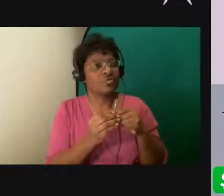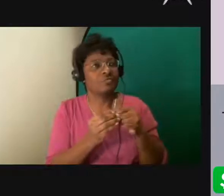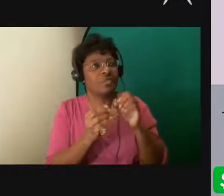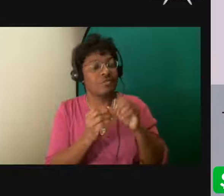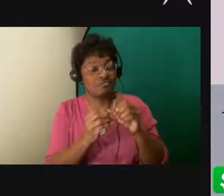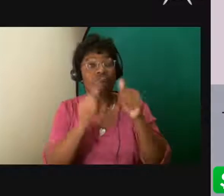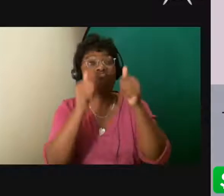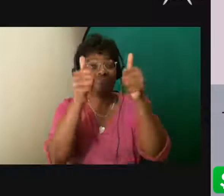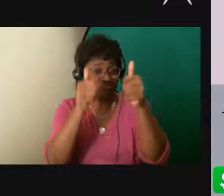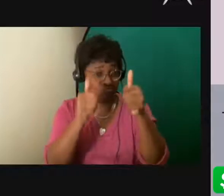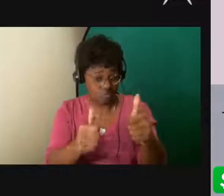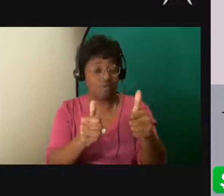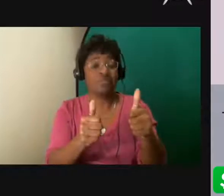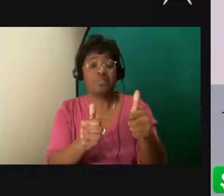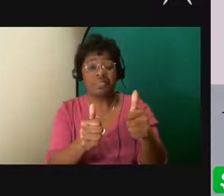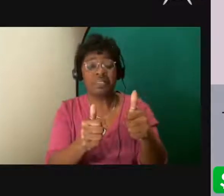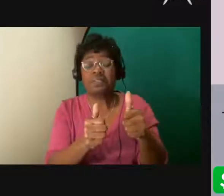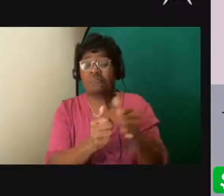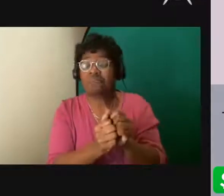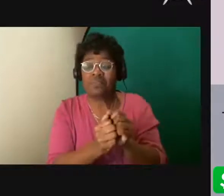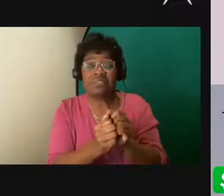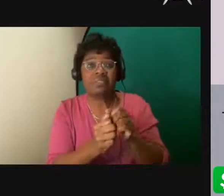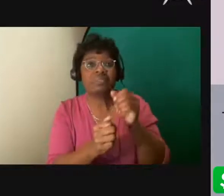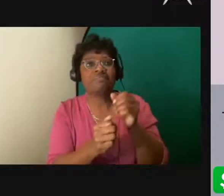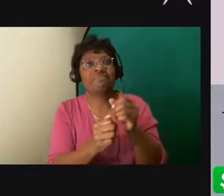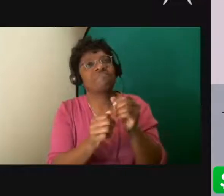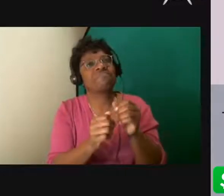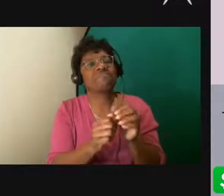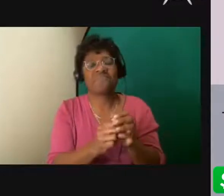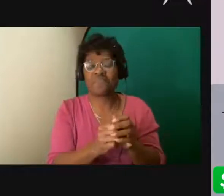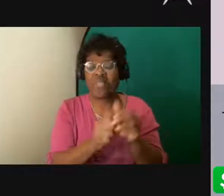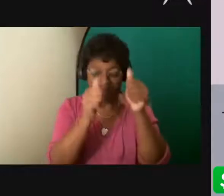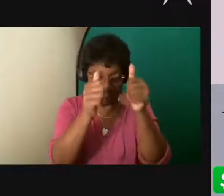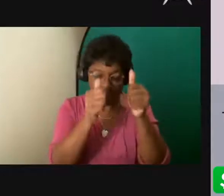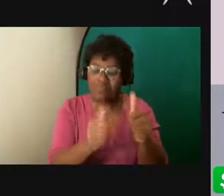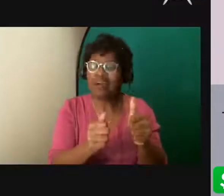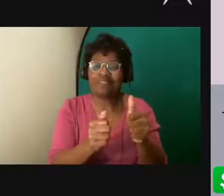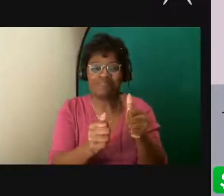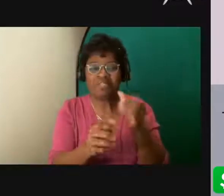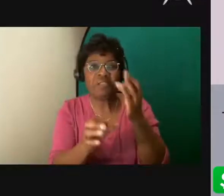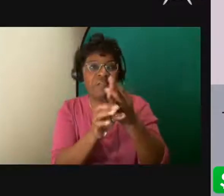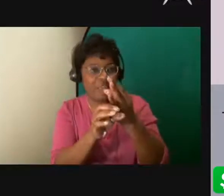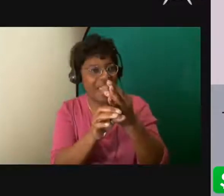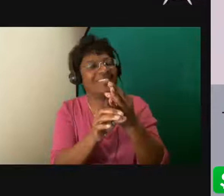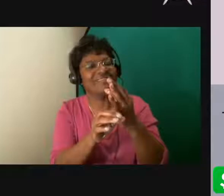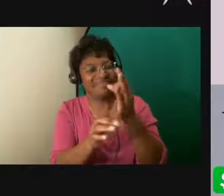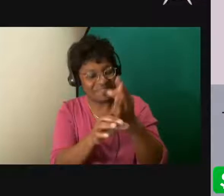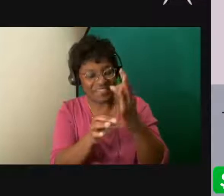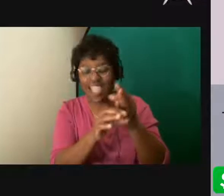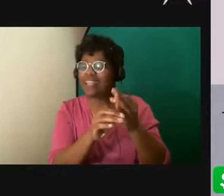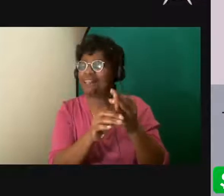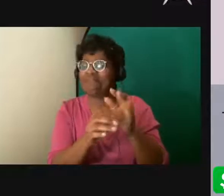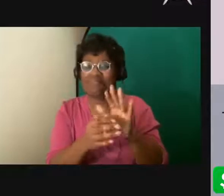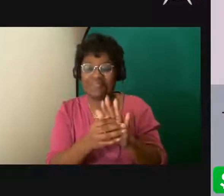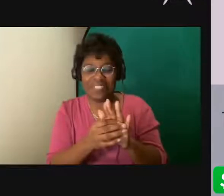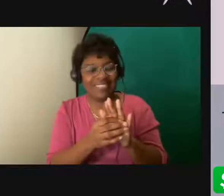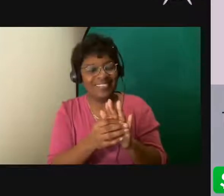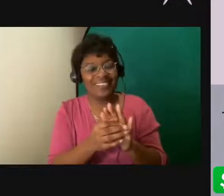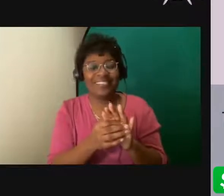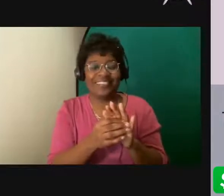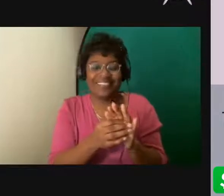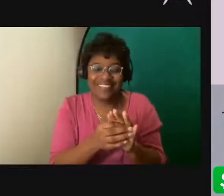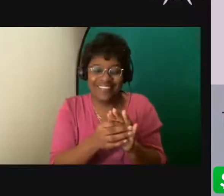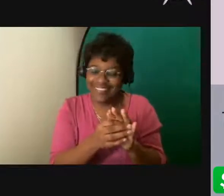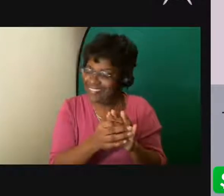faith on the screen so that you could have seen it. Yep, yep. Thank you. Thank you. That Holy Hands. Thanks. Shout out to Holy Hands for reminding me